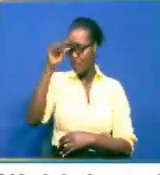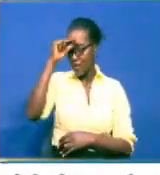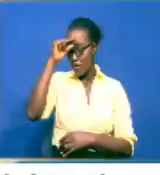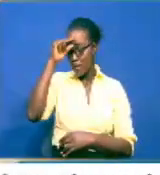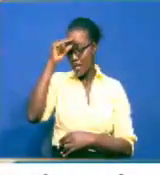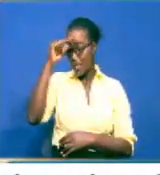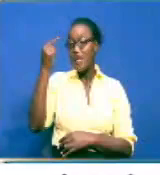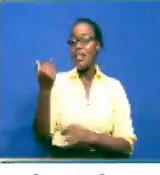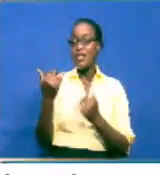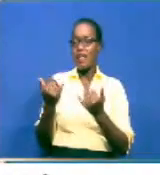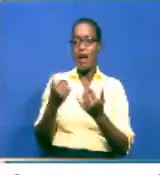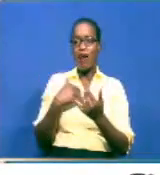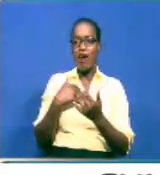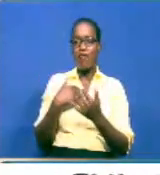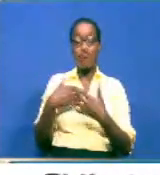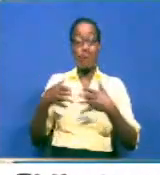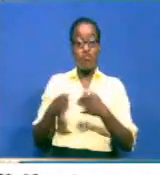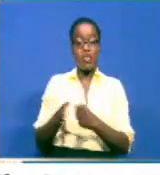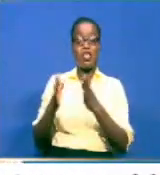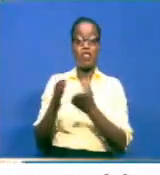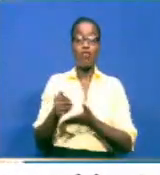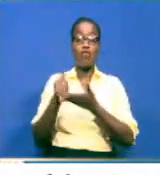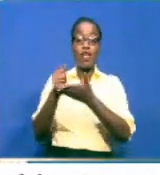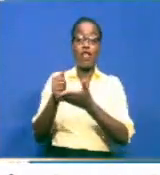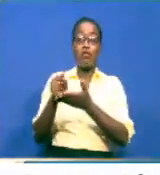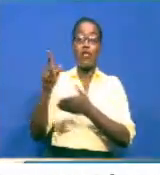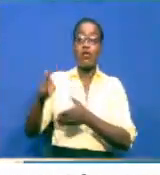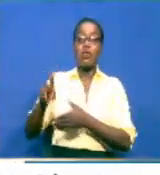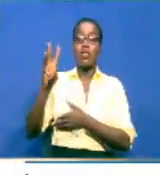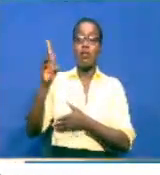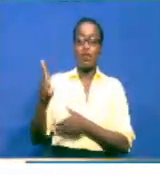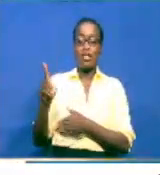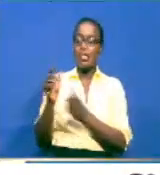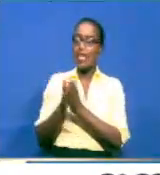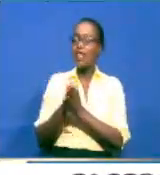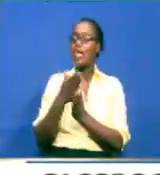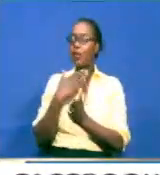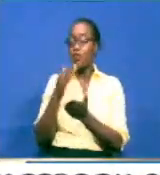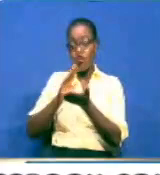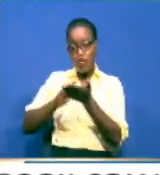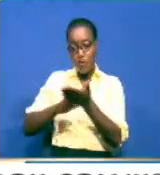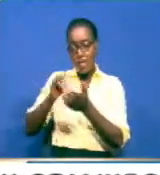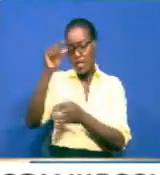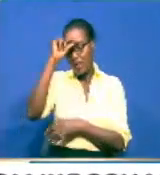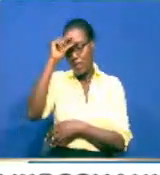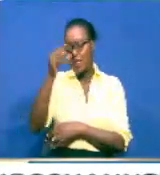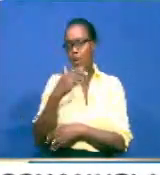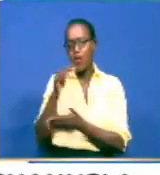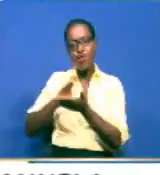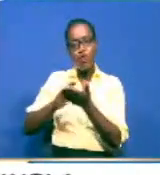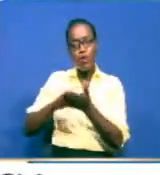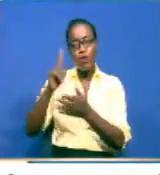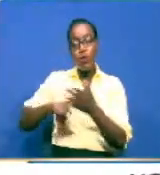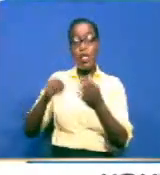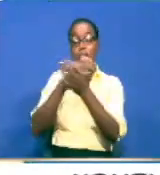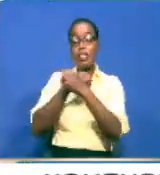up with mechanisms to cushion persons with disabilities. Mm-hmm. And I really want to commend the government. I want to commend what the